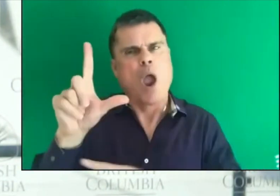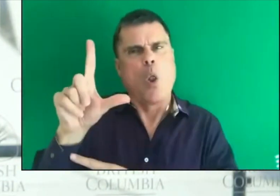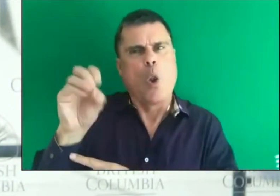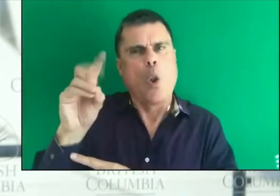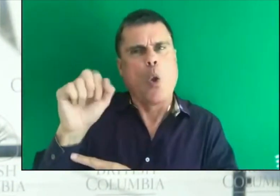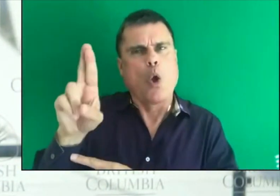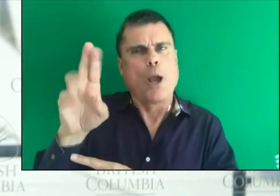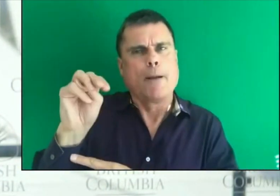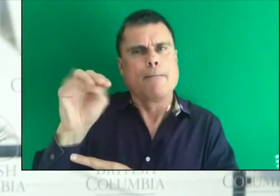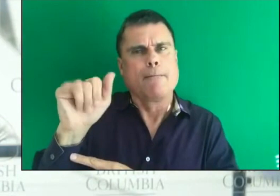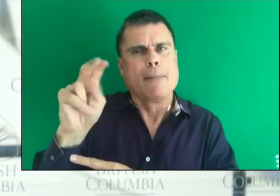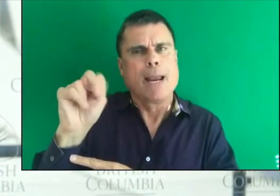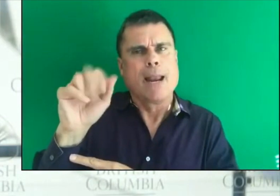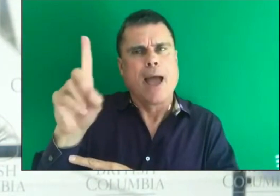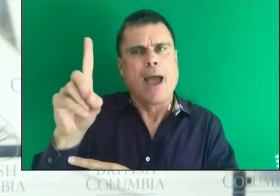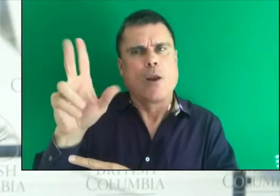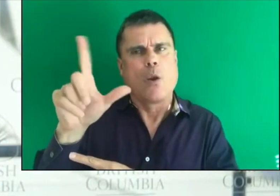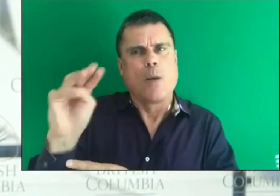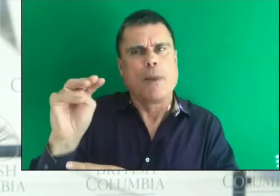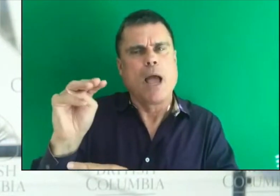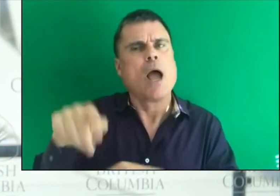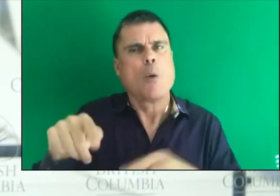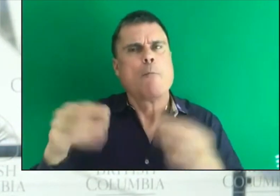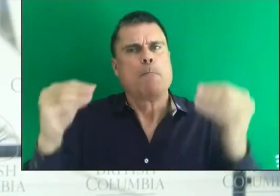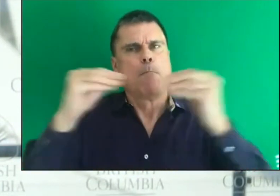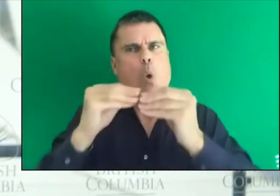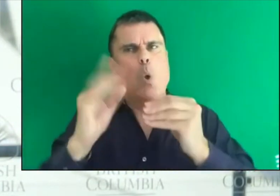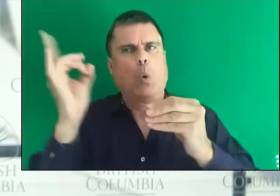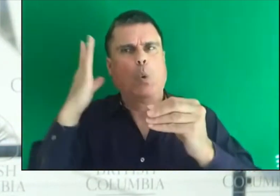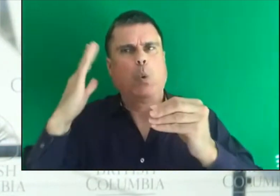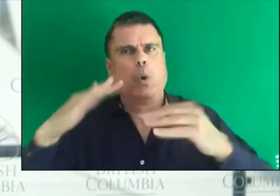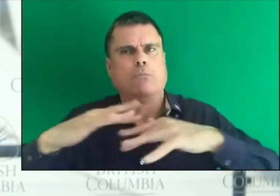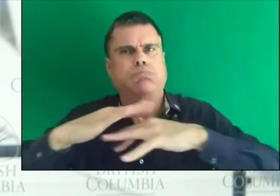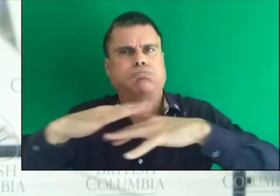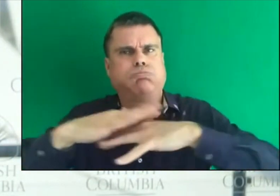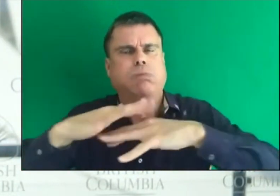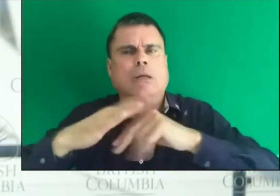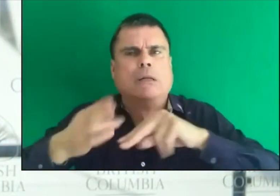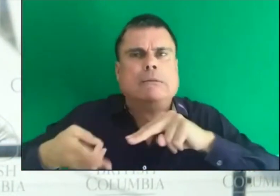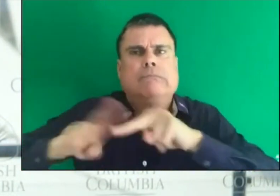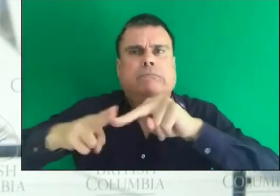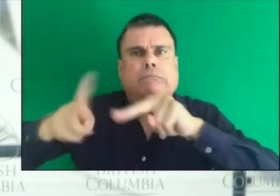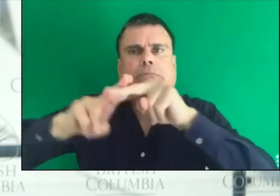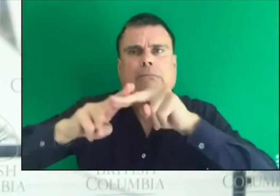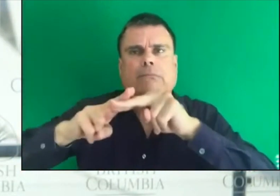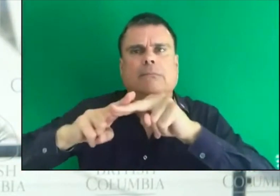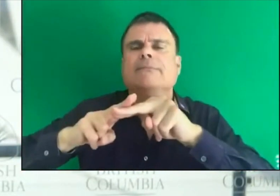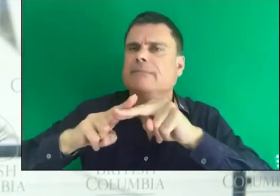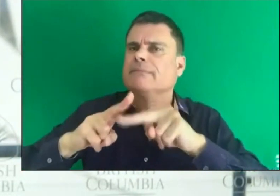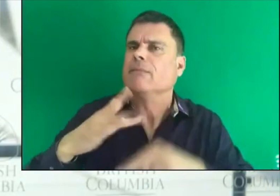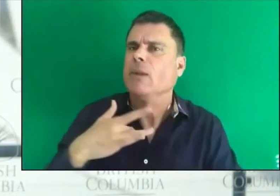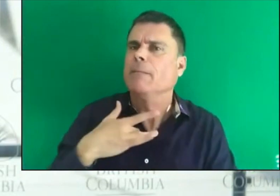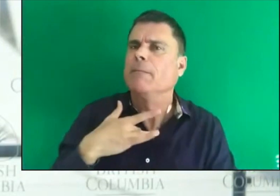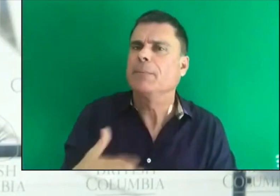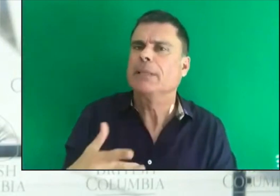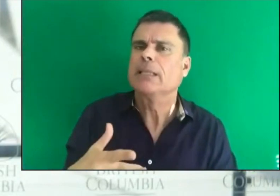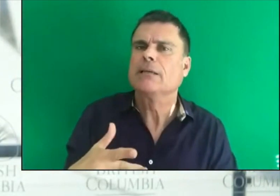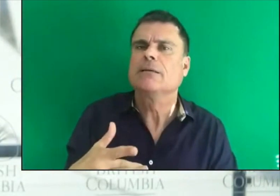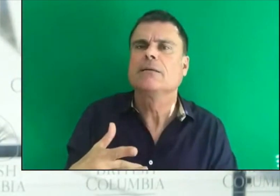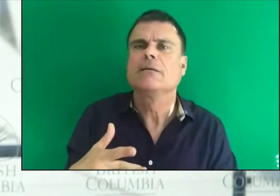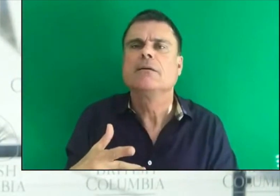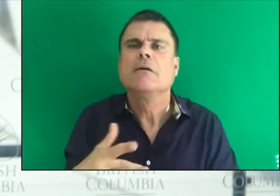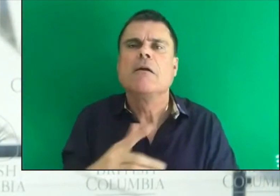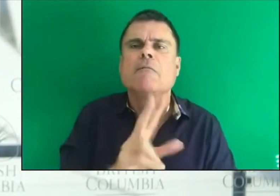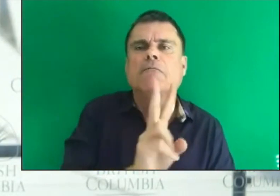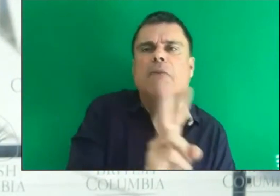are able to manage the cases, that we know where the clusters are coming from, and that the measures that that are in place there